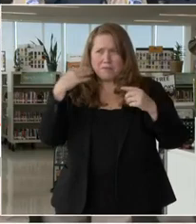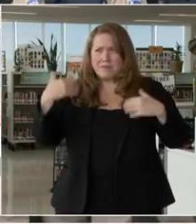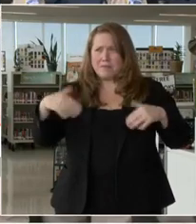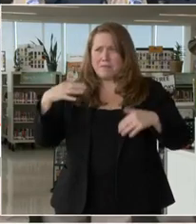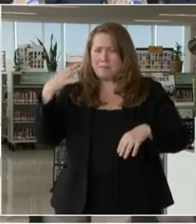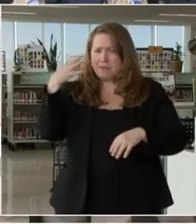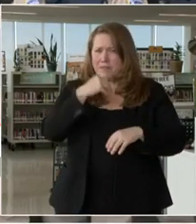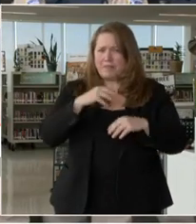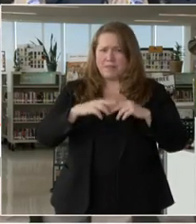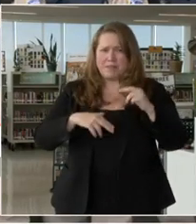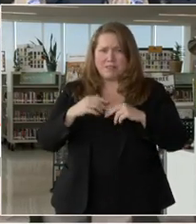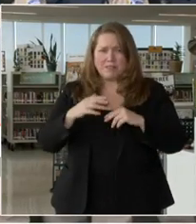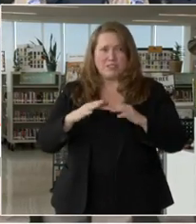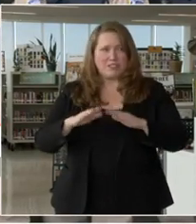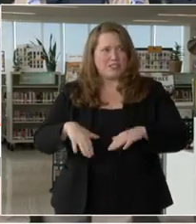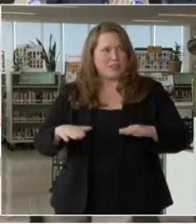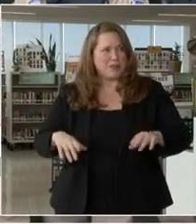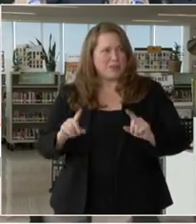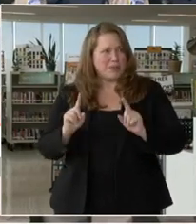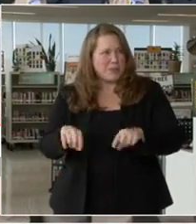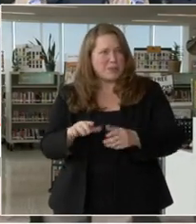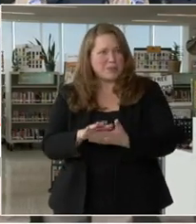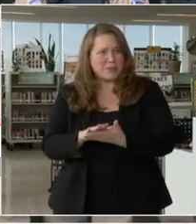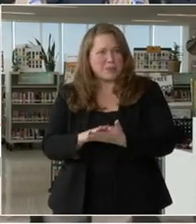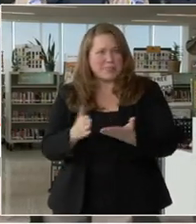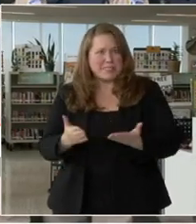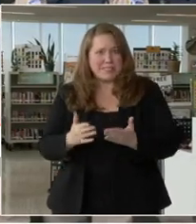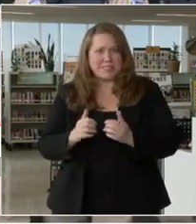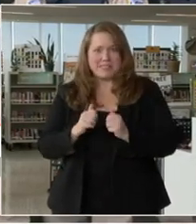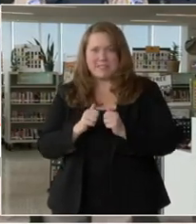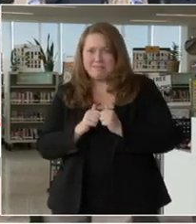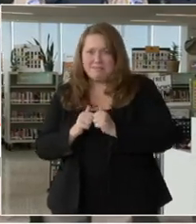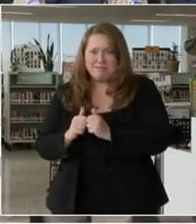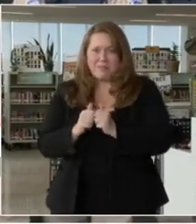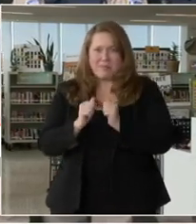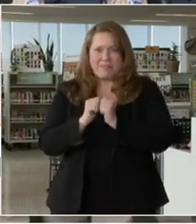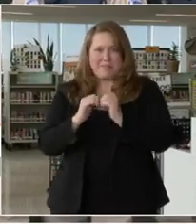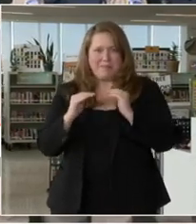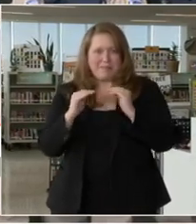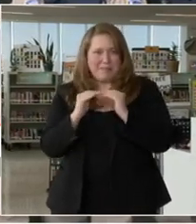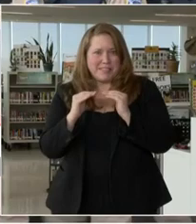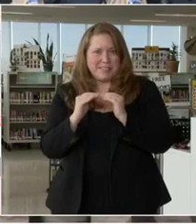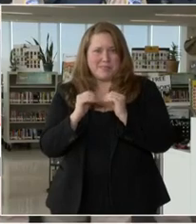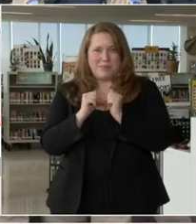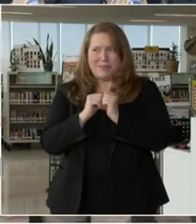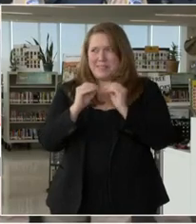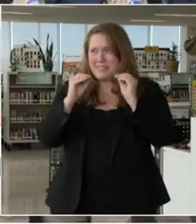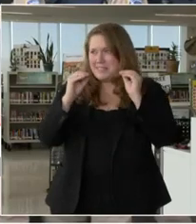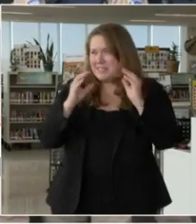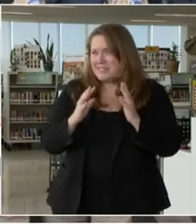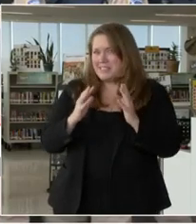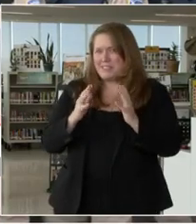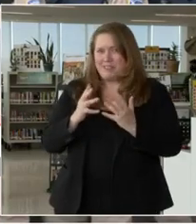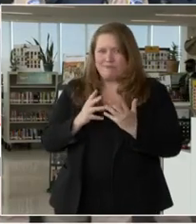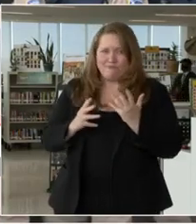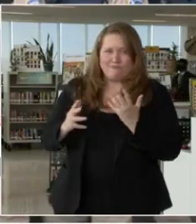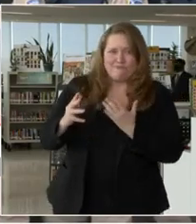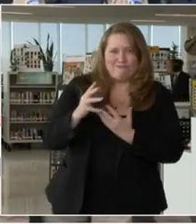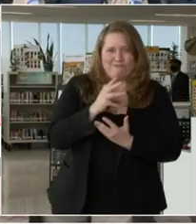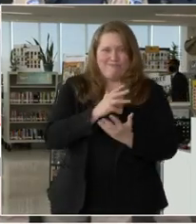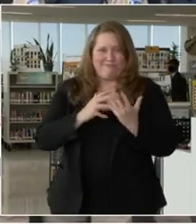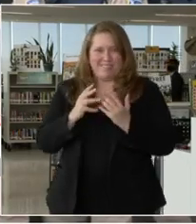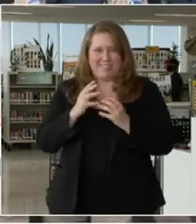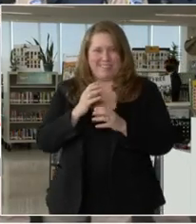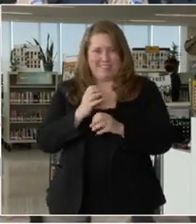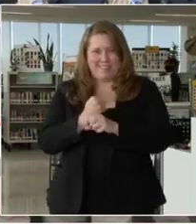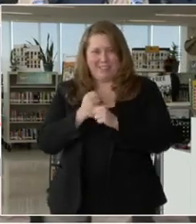children are here, learning back together with their peers, with their teachers, getting